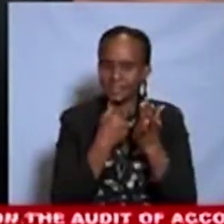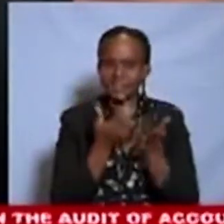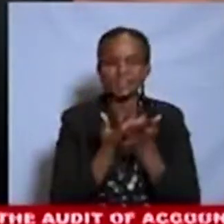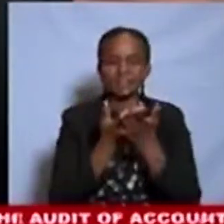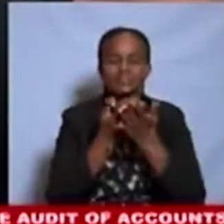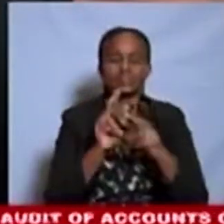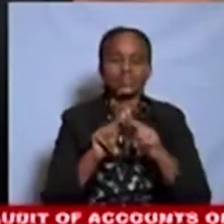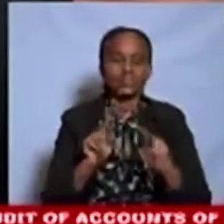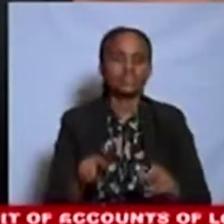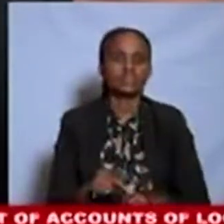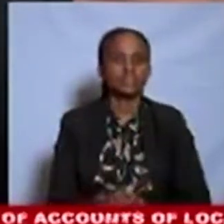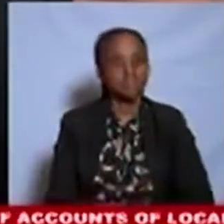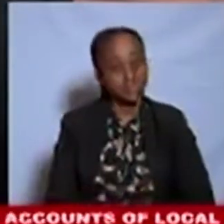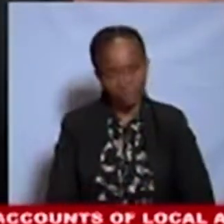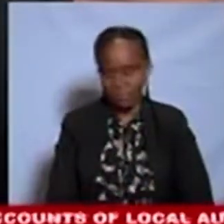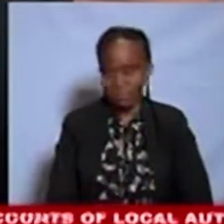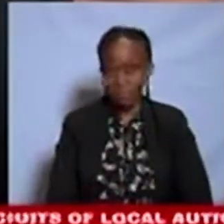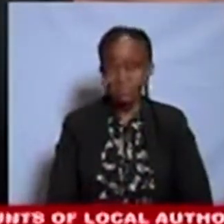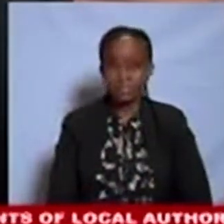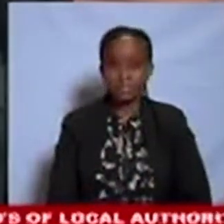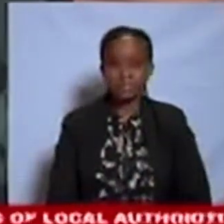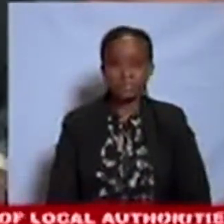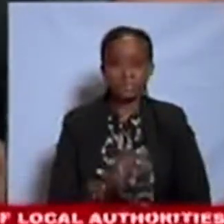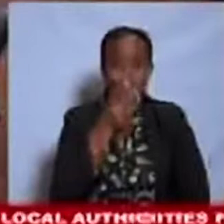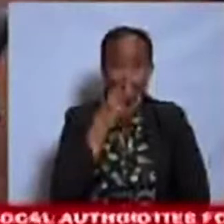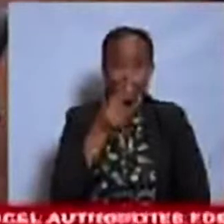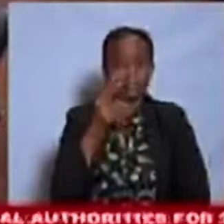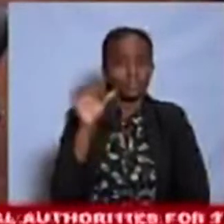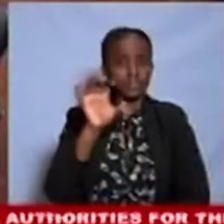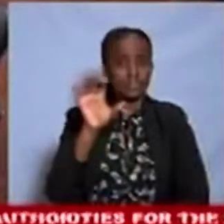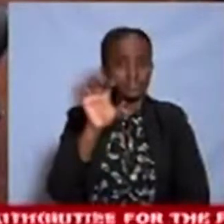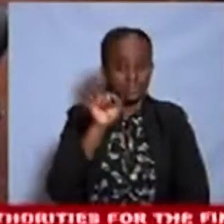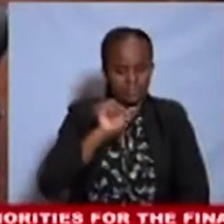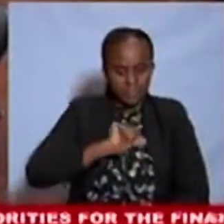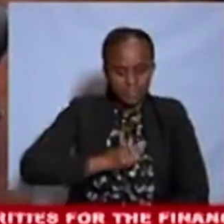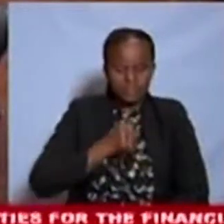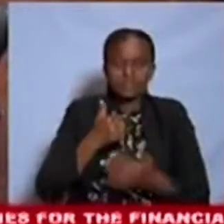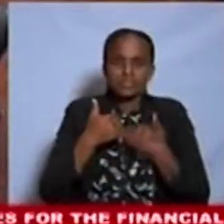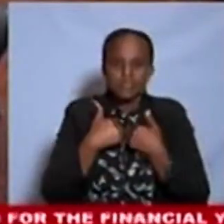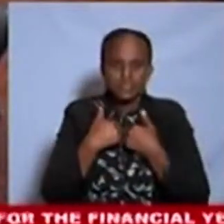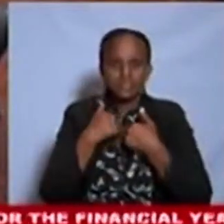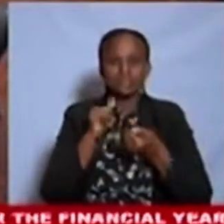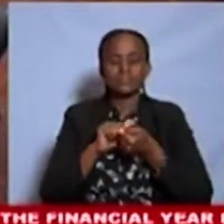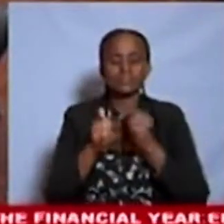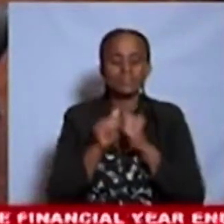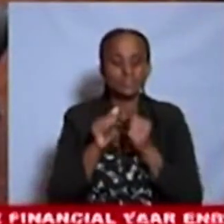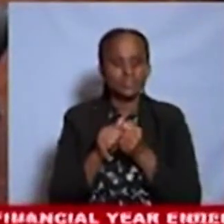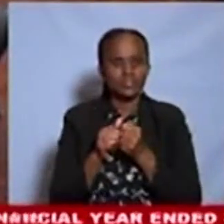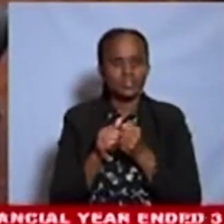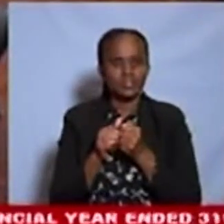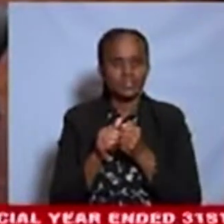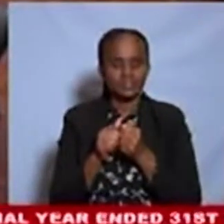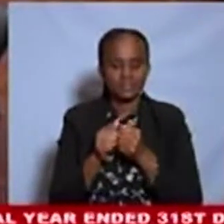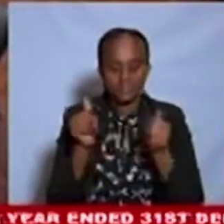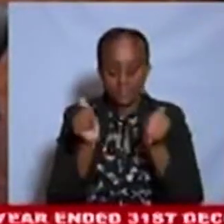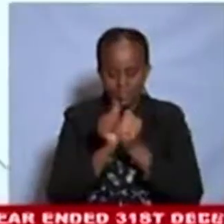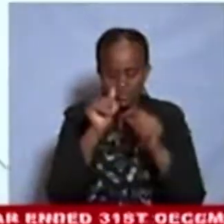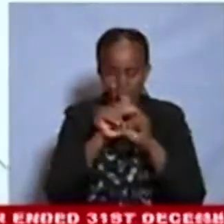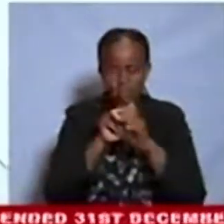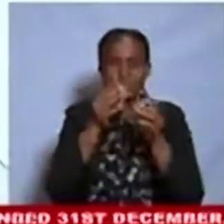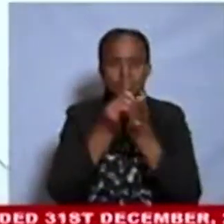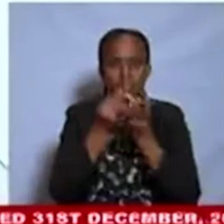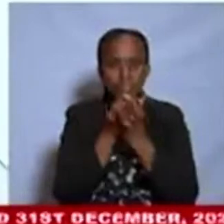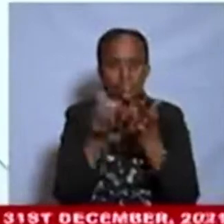Chair. And you see, CS, we have this system where within the council, these